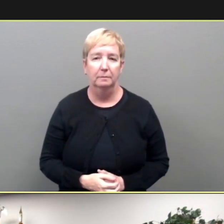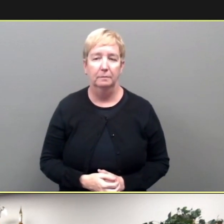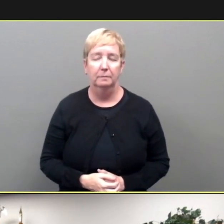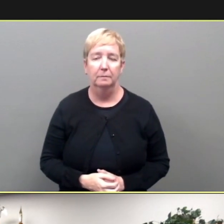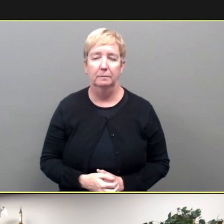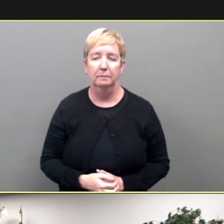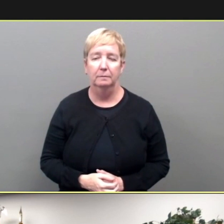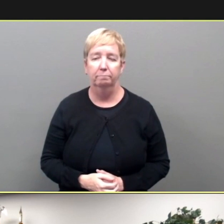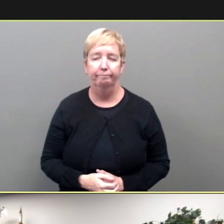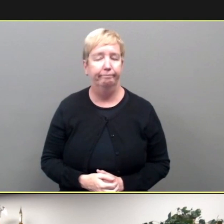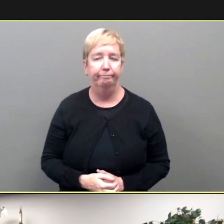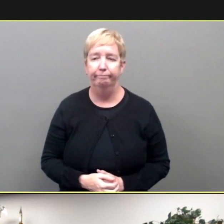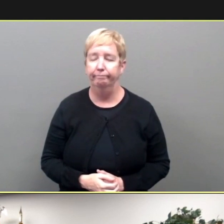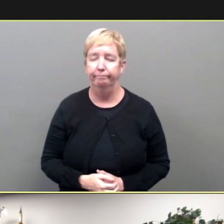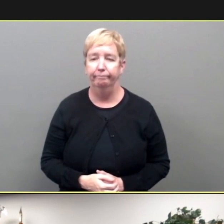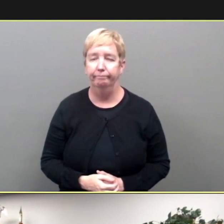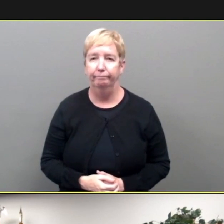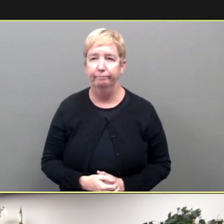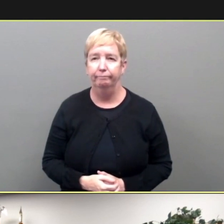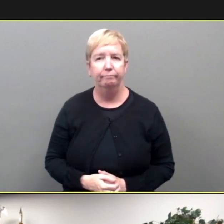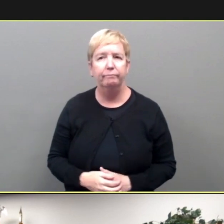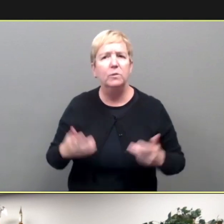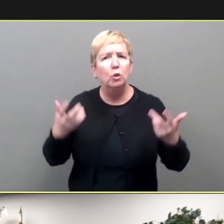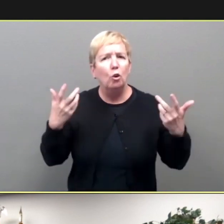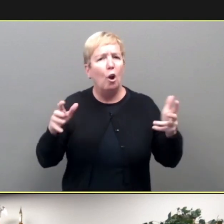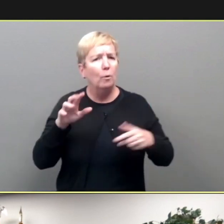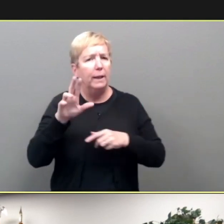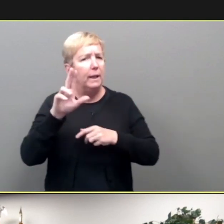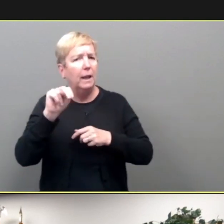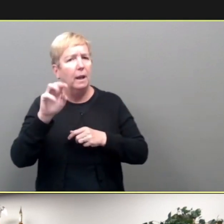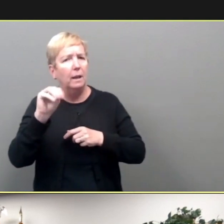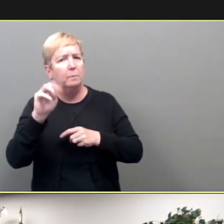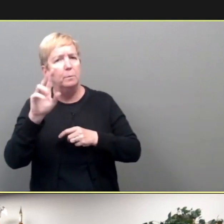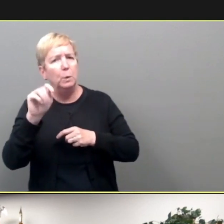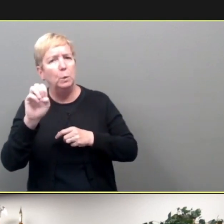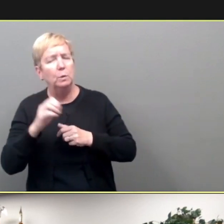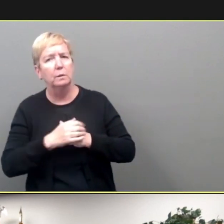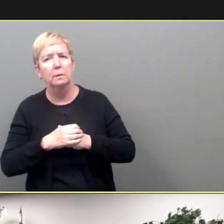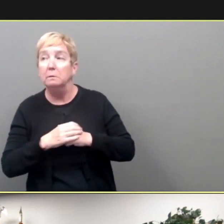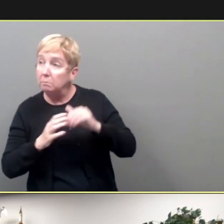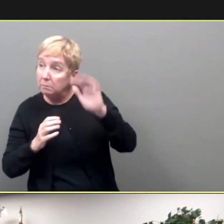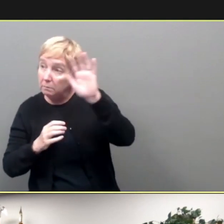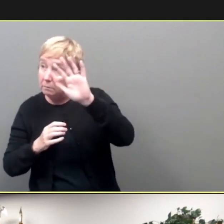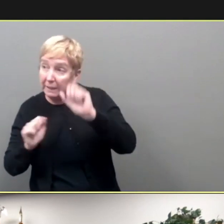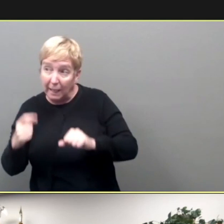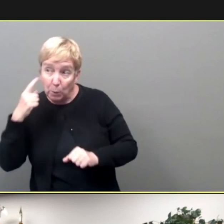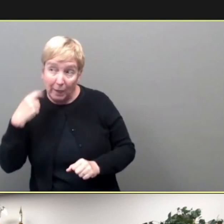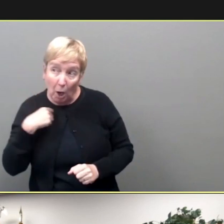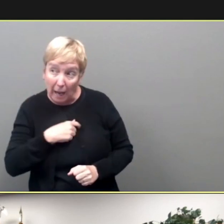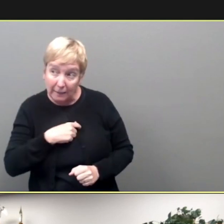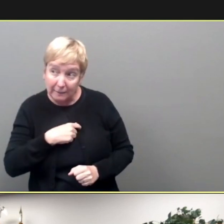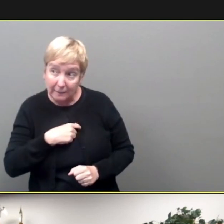I think she's... No, she's unmuted now. Brittany, can you hear us?